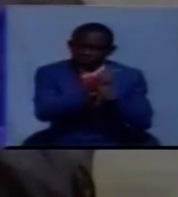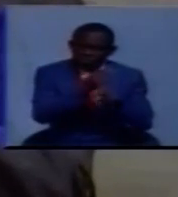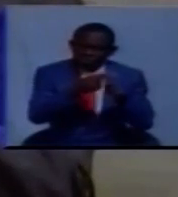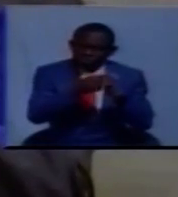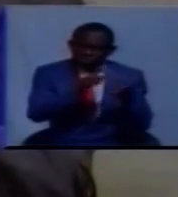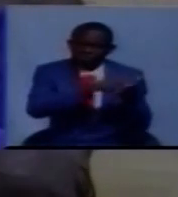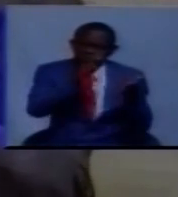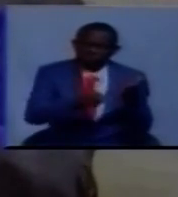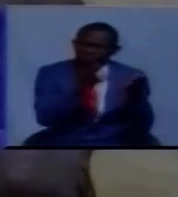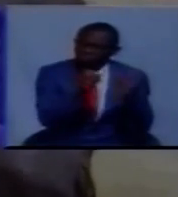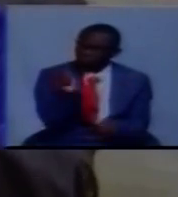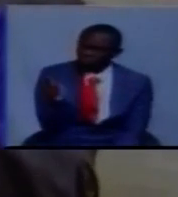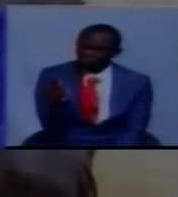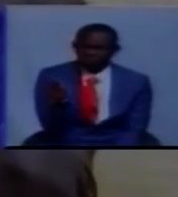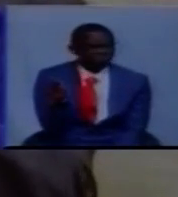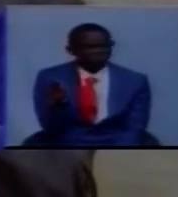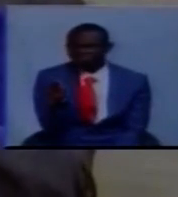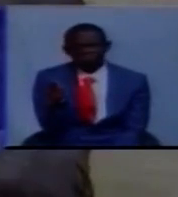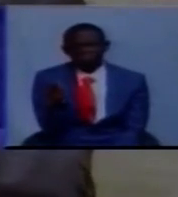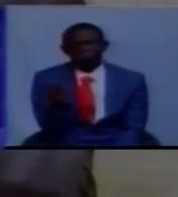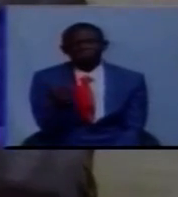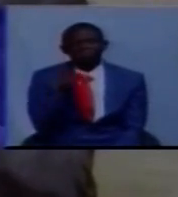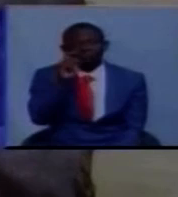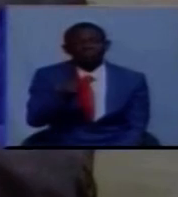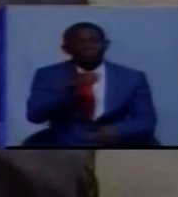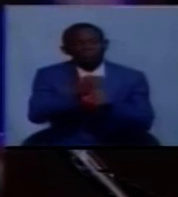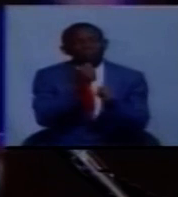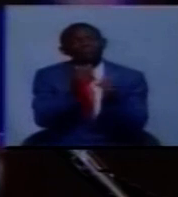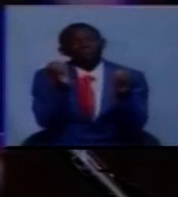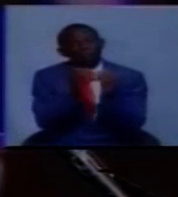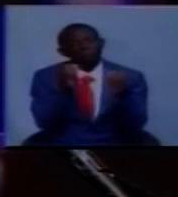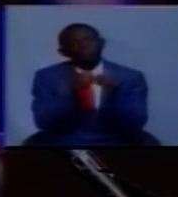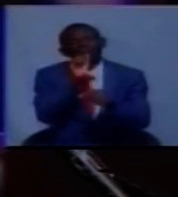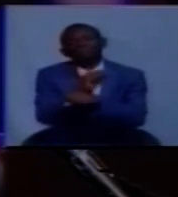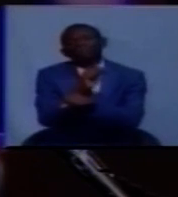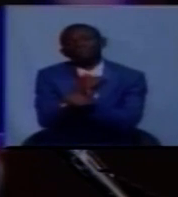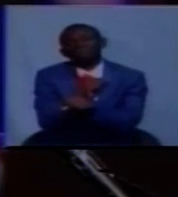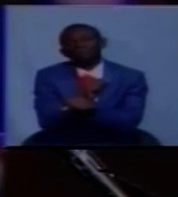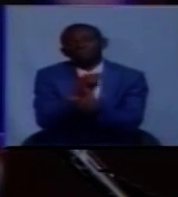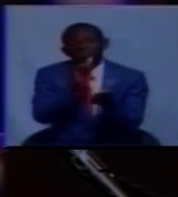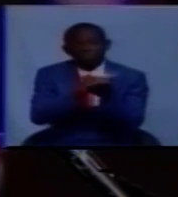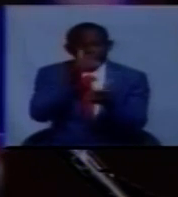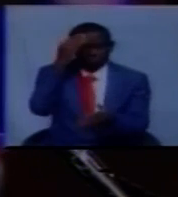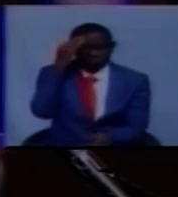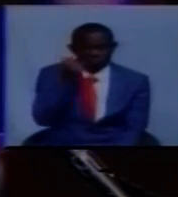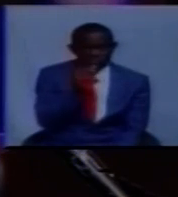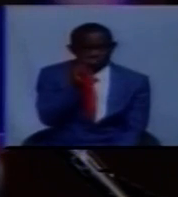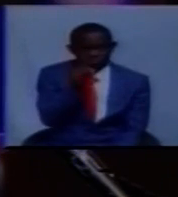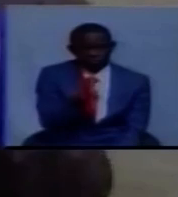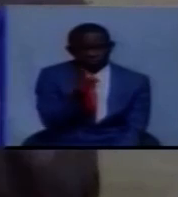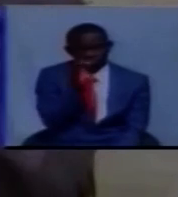low. So what we should be thinking of job creation. This is why the PF government, when we came in, we have seen this